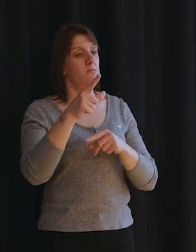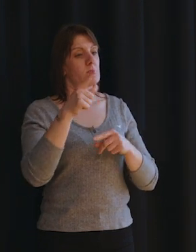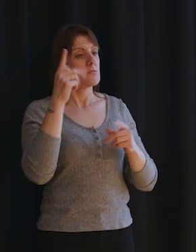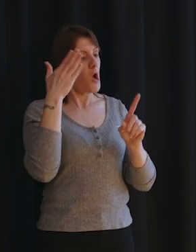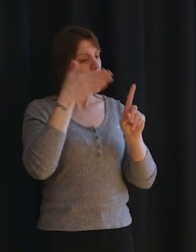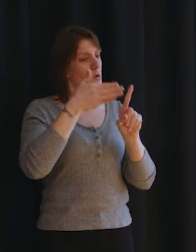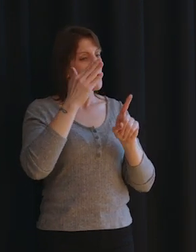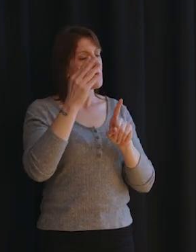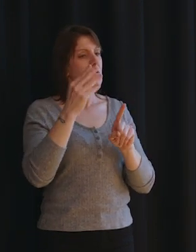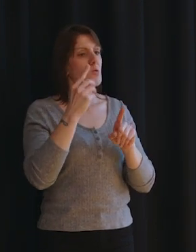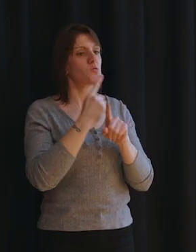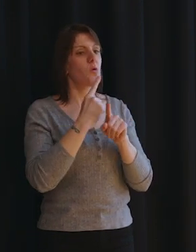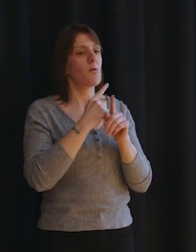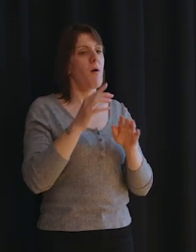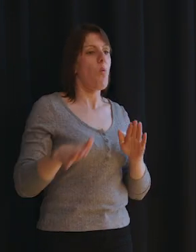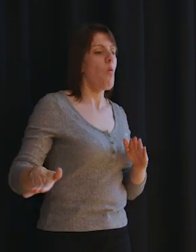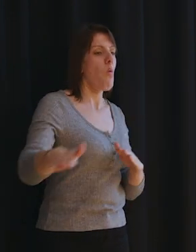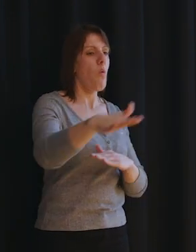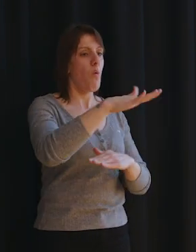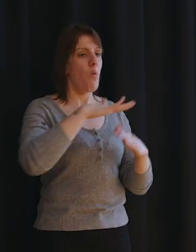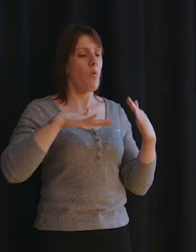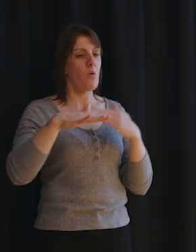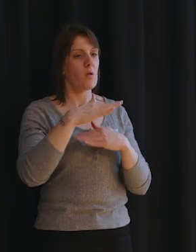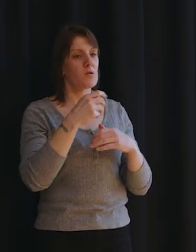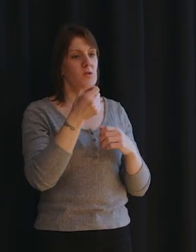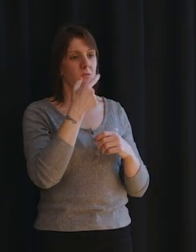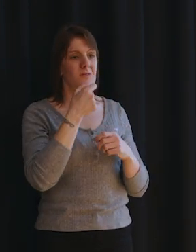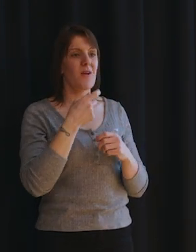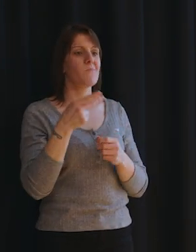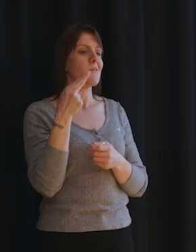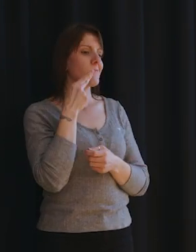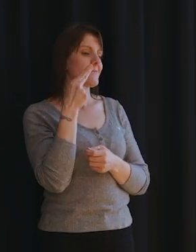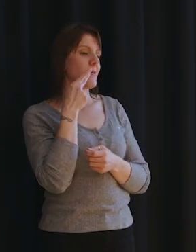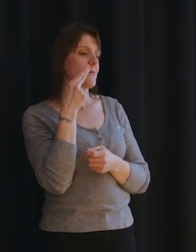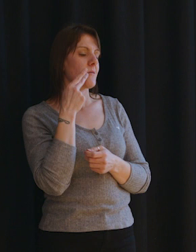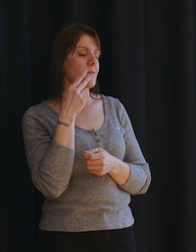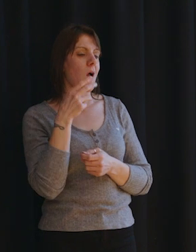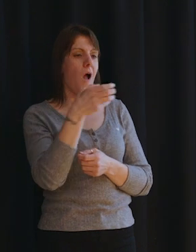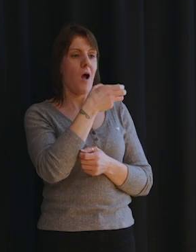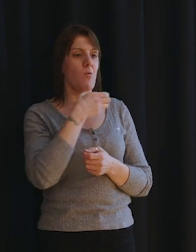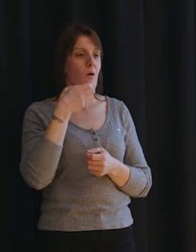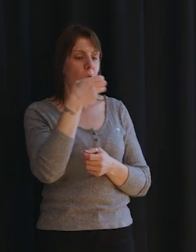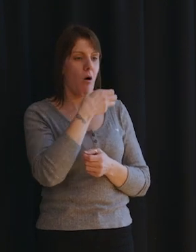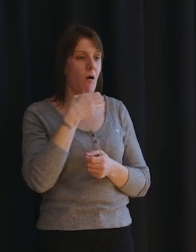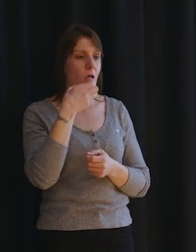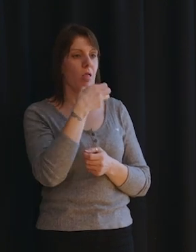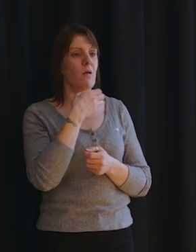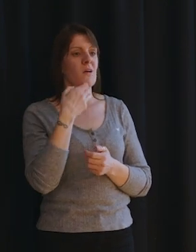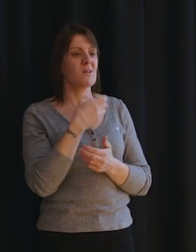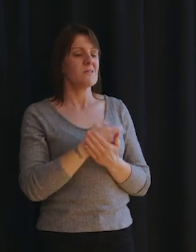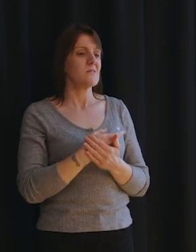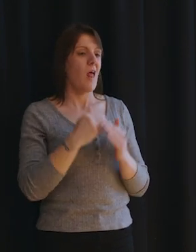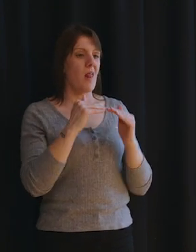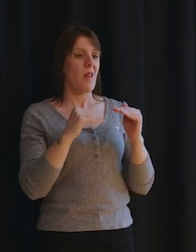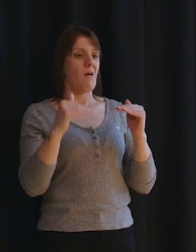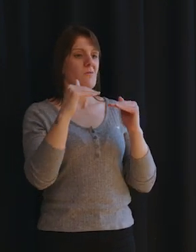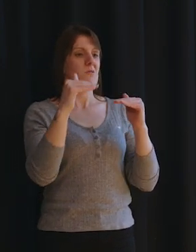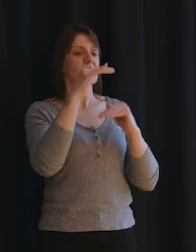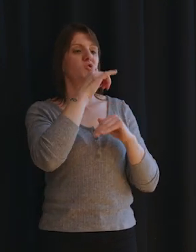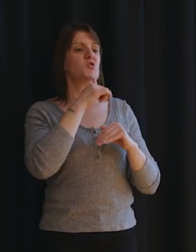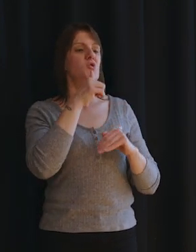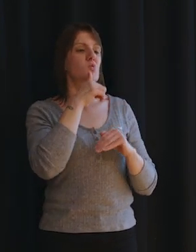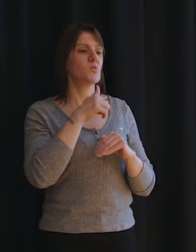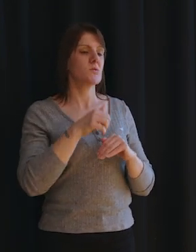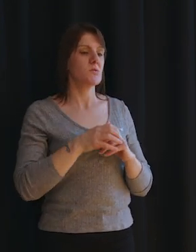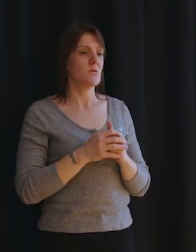sort of substances within that as well, including tobacco, including alcohol, and levels of kind of use